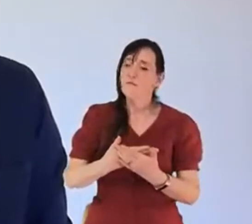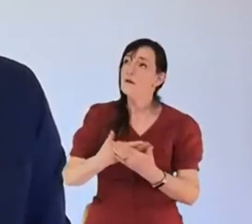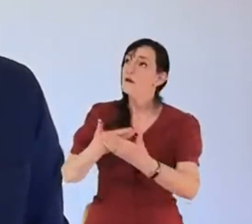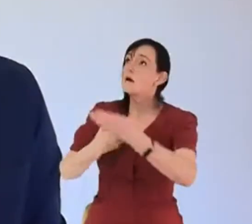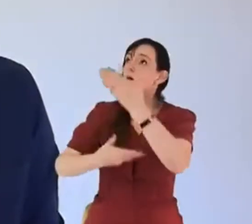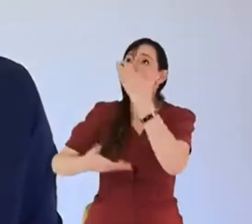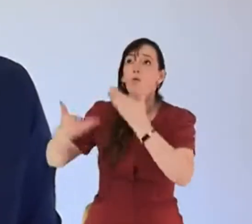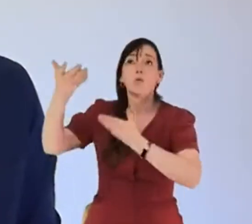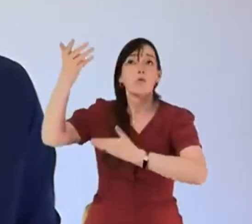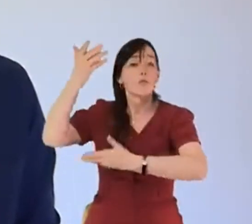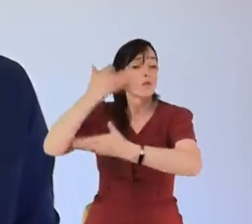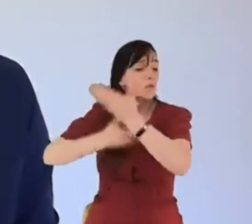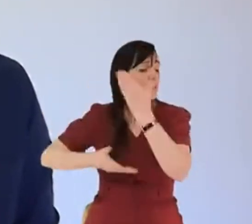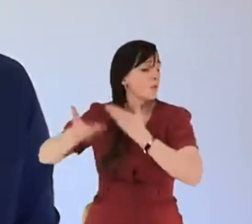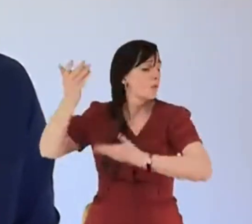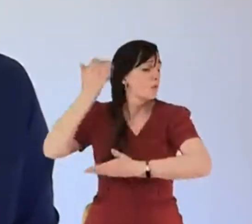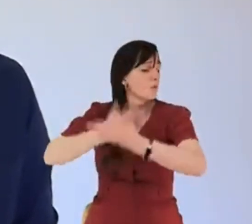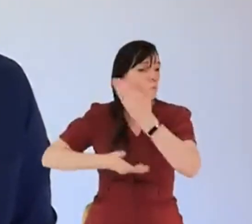lord